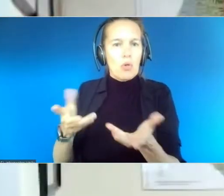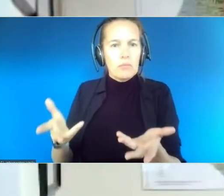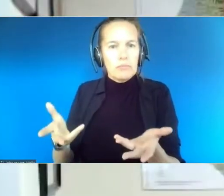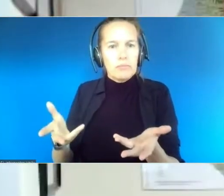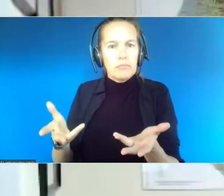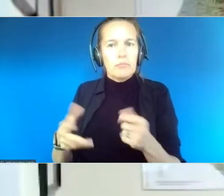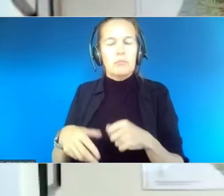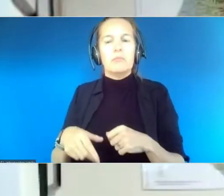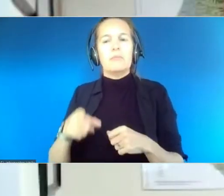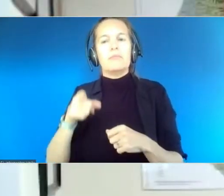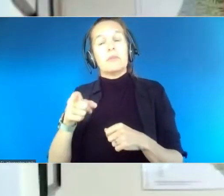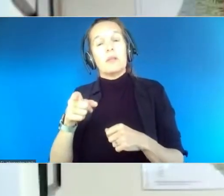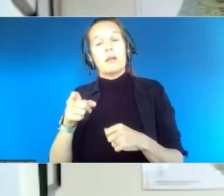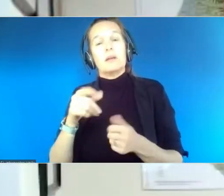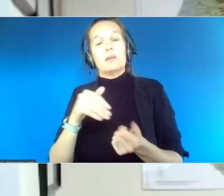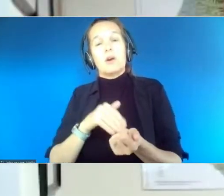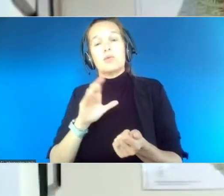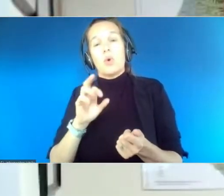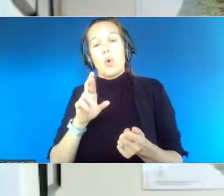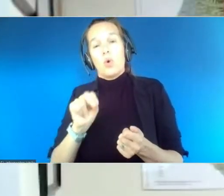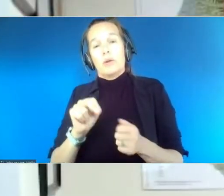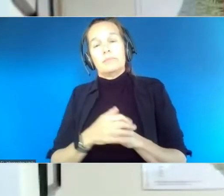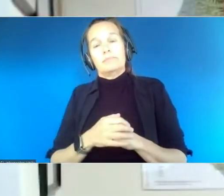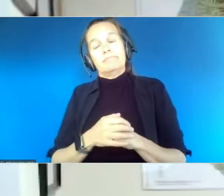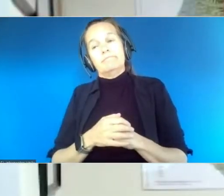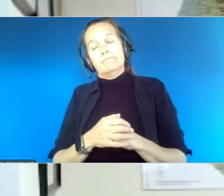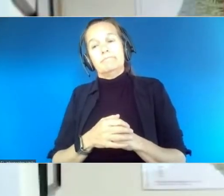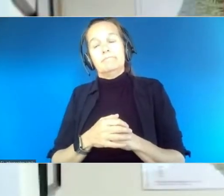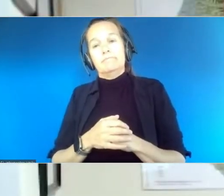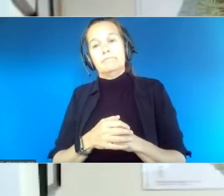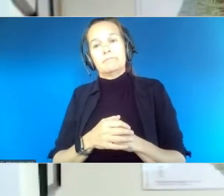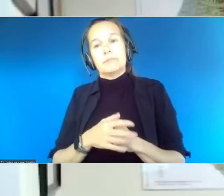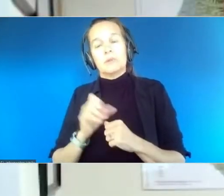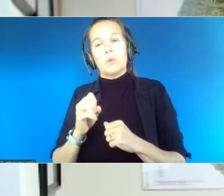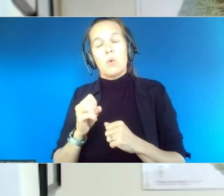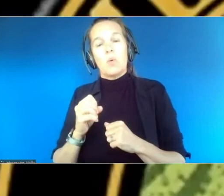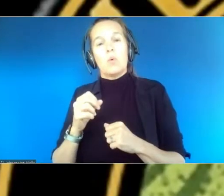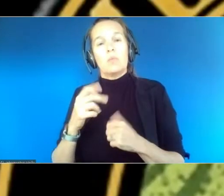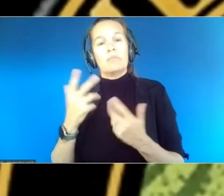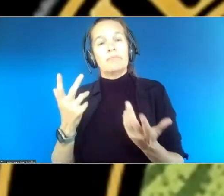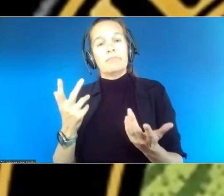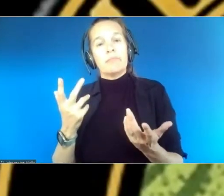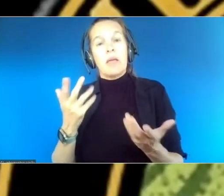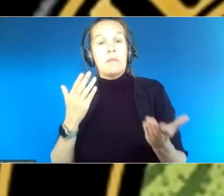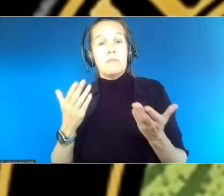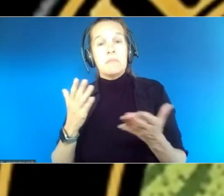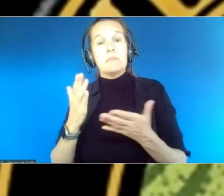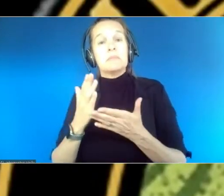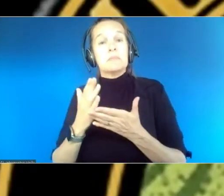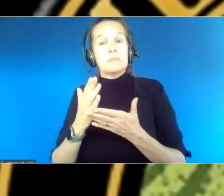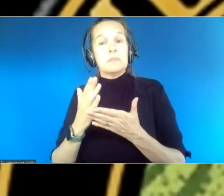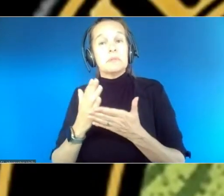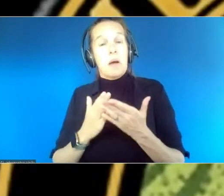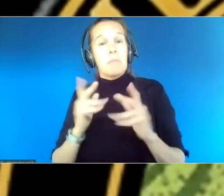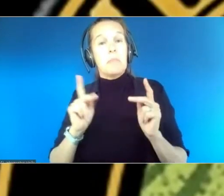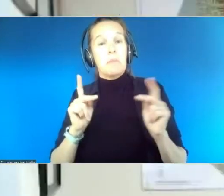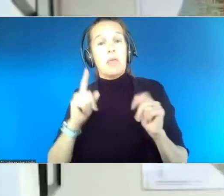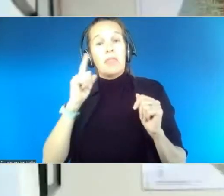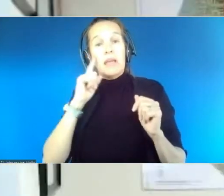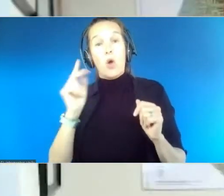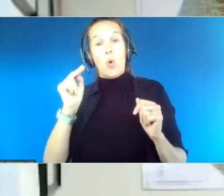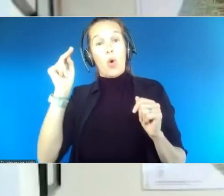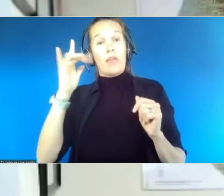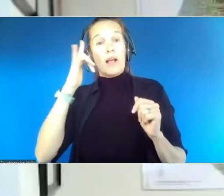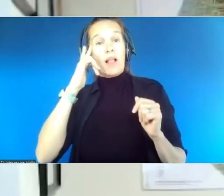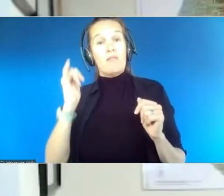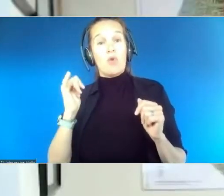One of the theories that we have had more illness in Northern California than the rest of California